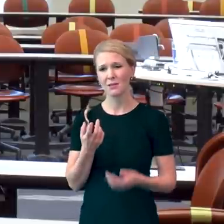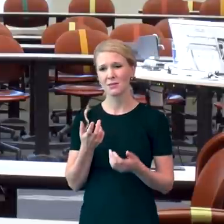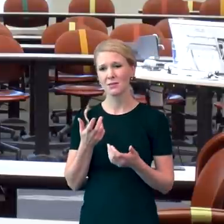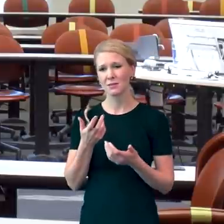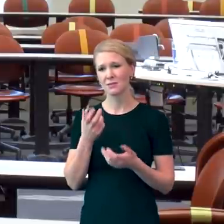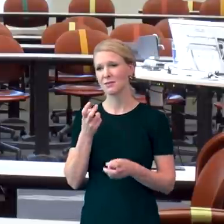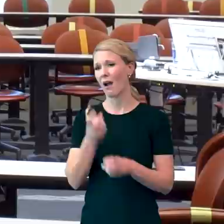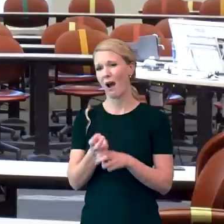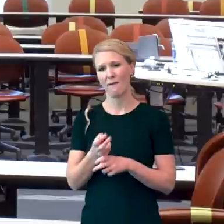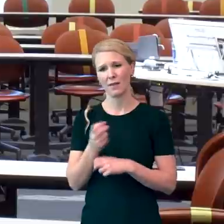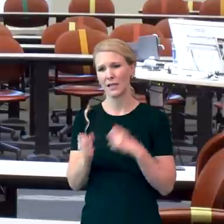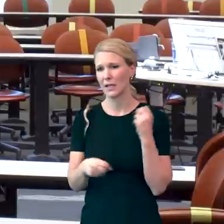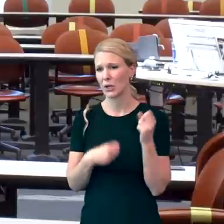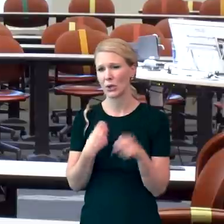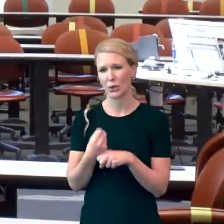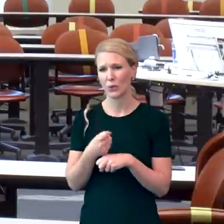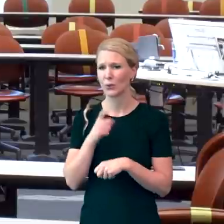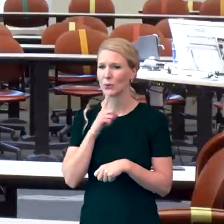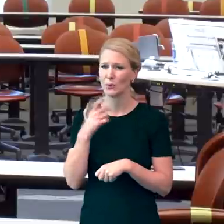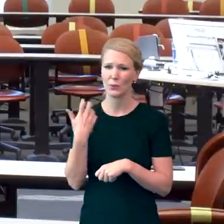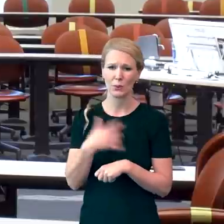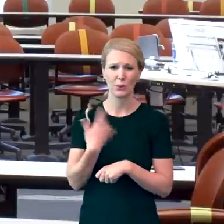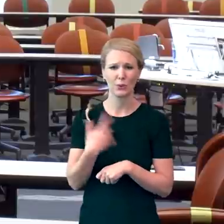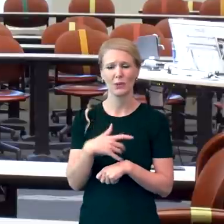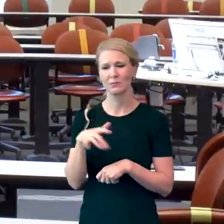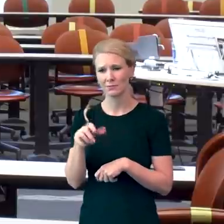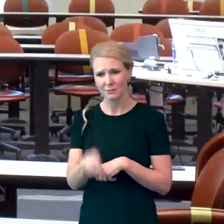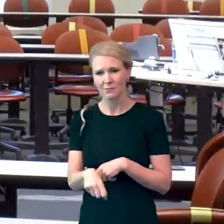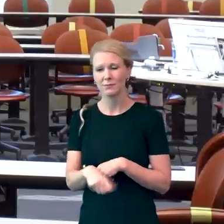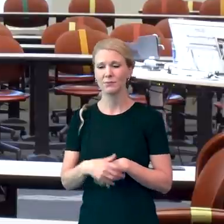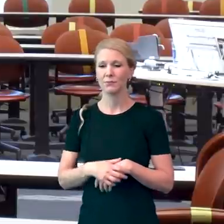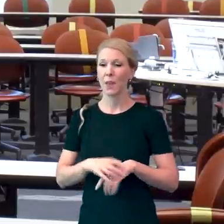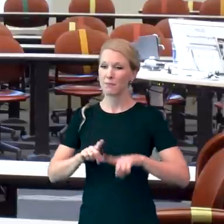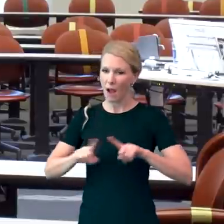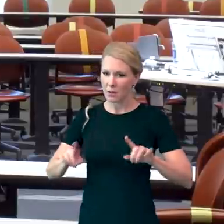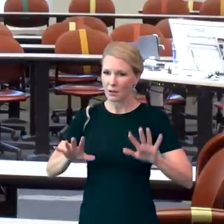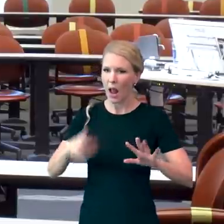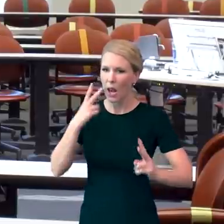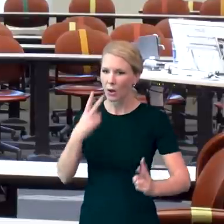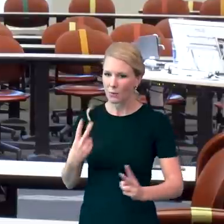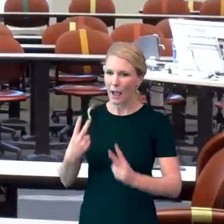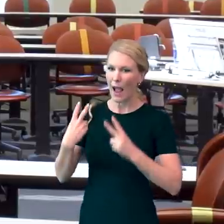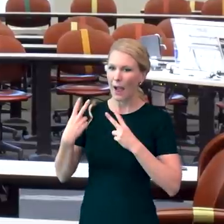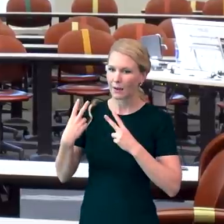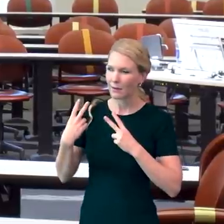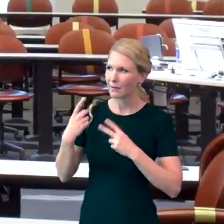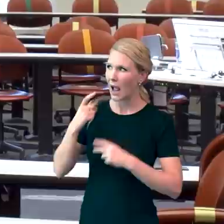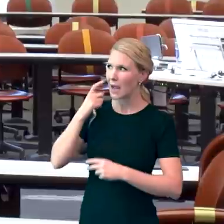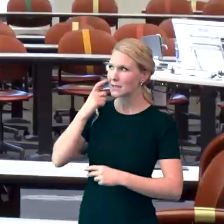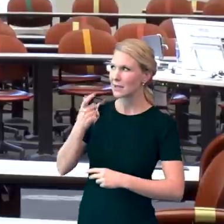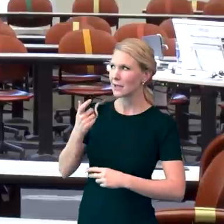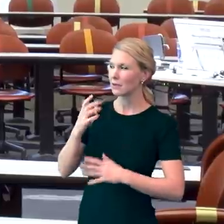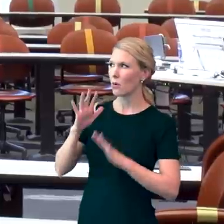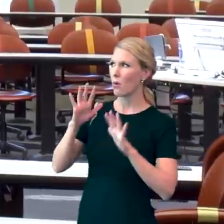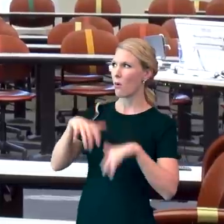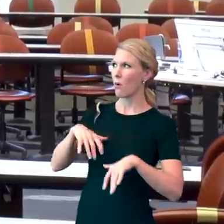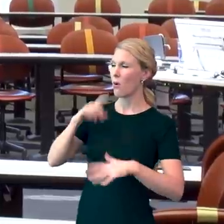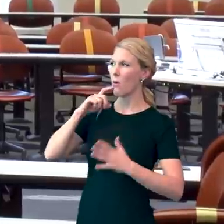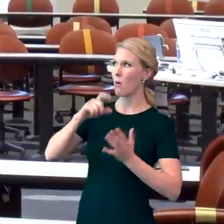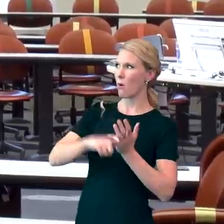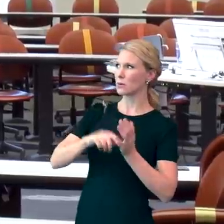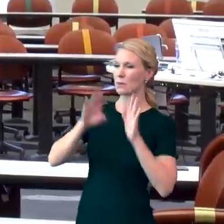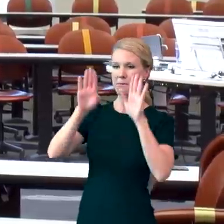year. It's been a really tough year. But I got to look back and I see some of the amazing things